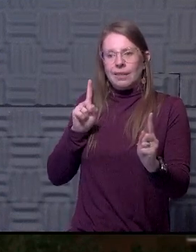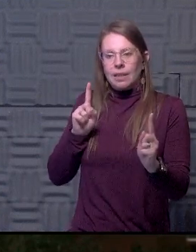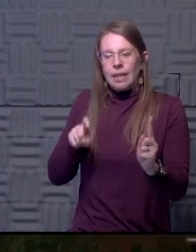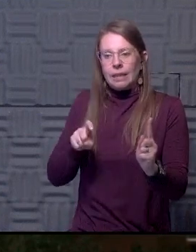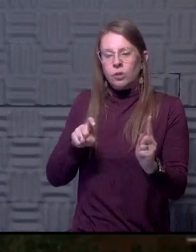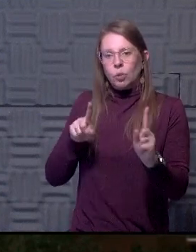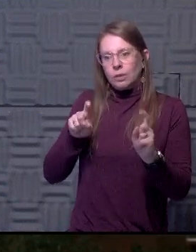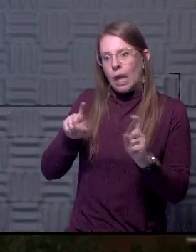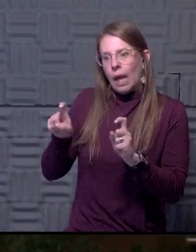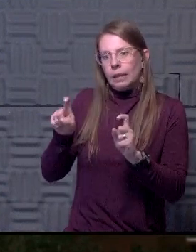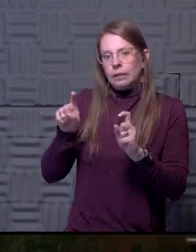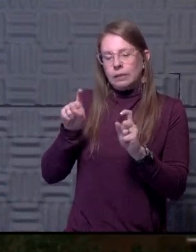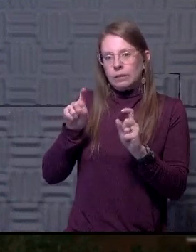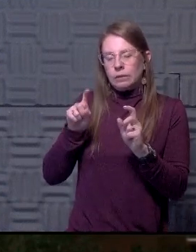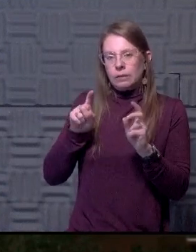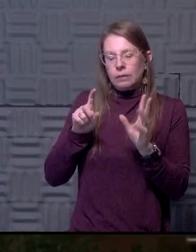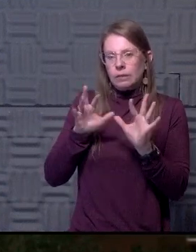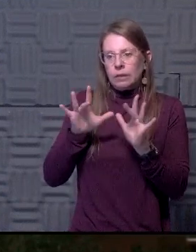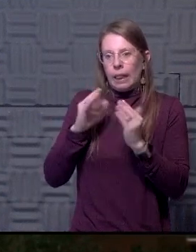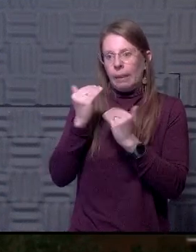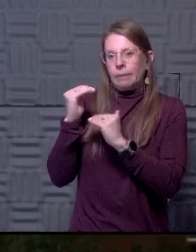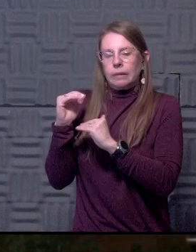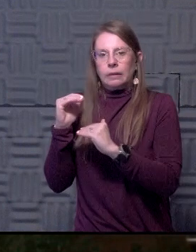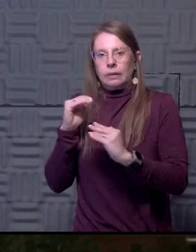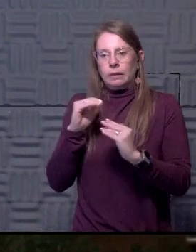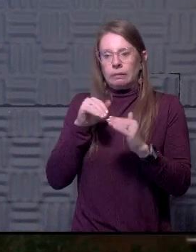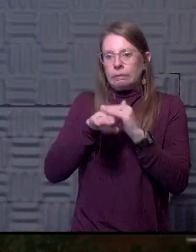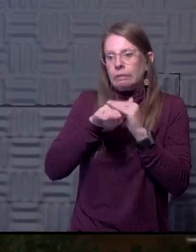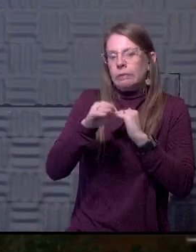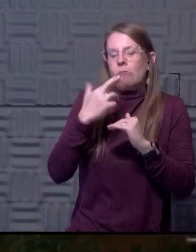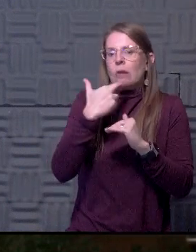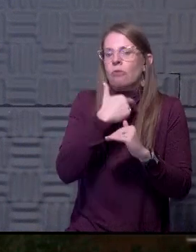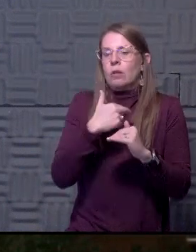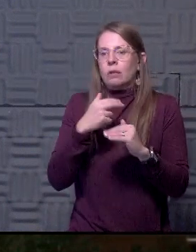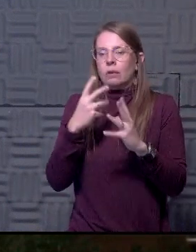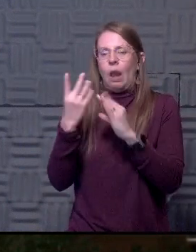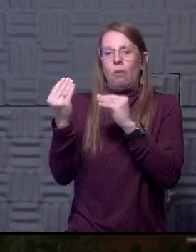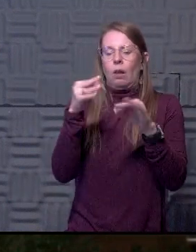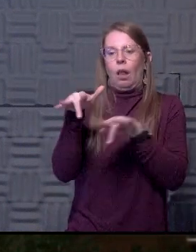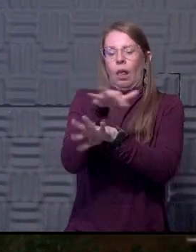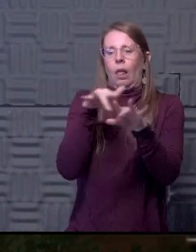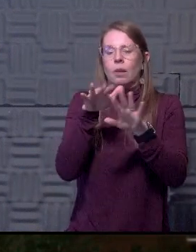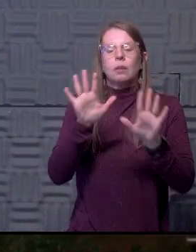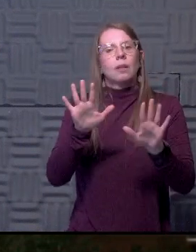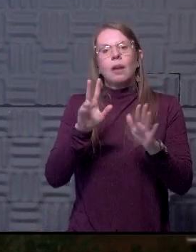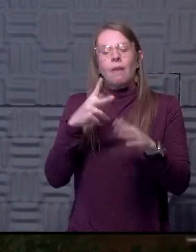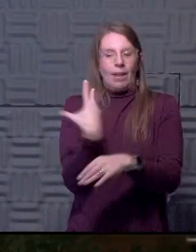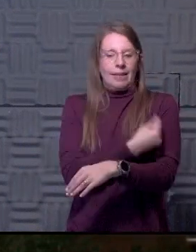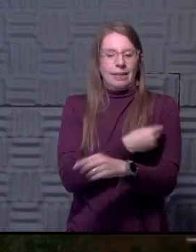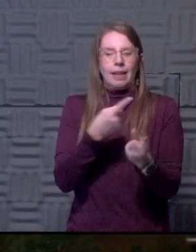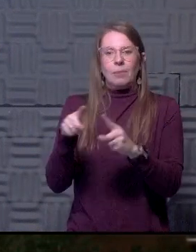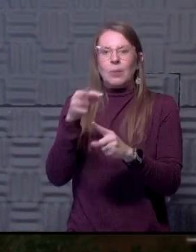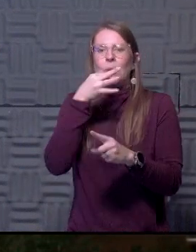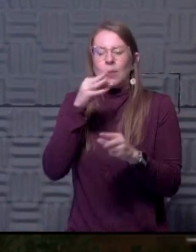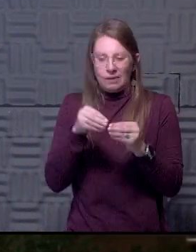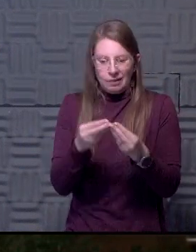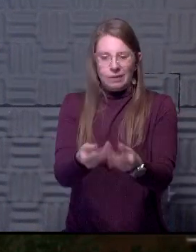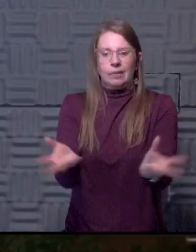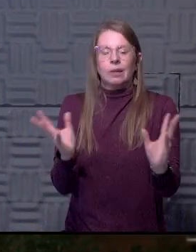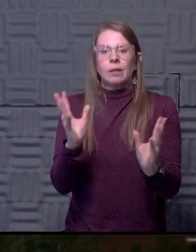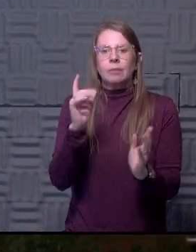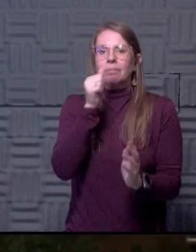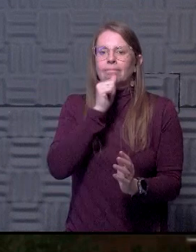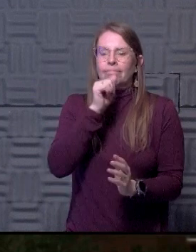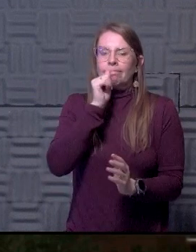and going to restaurants and indoors and pushing the system. A vaccine is coming. Please be patient, and soon we'll try to get